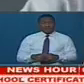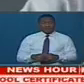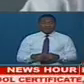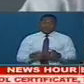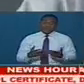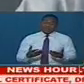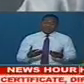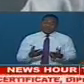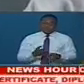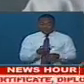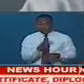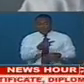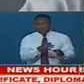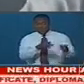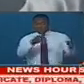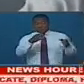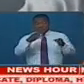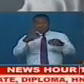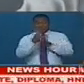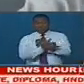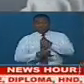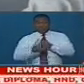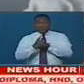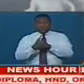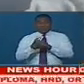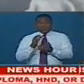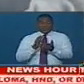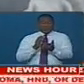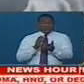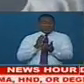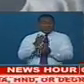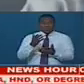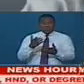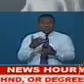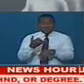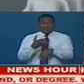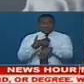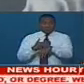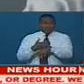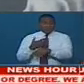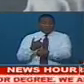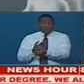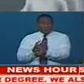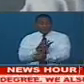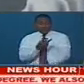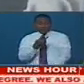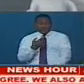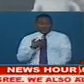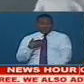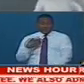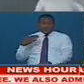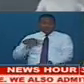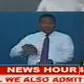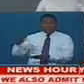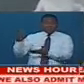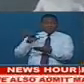And between the two biggest producing countries of cocoa, which is Cote d'Ivoire and Ghana, our share